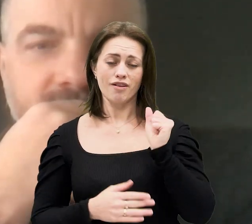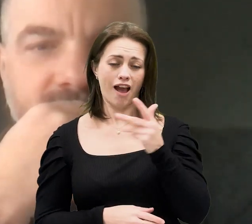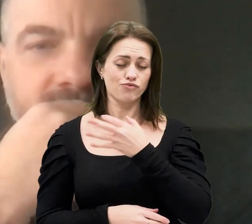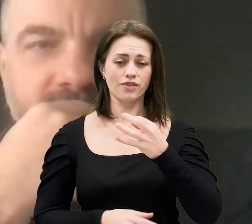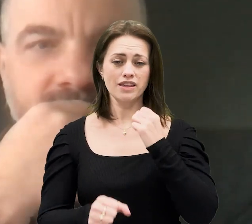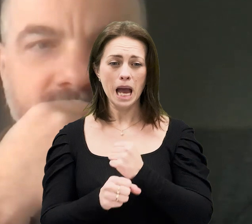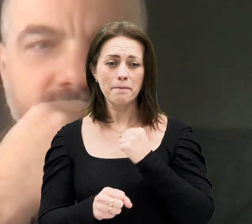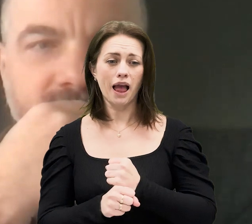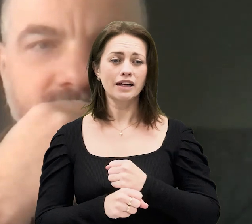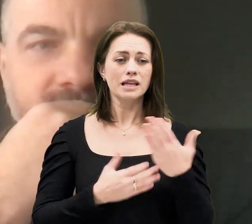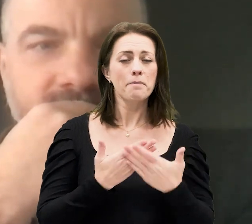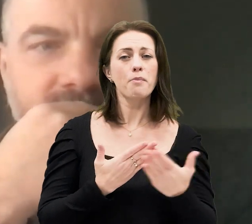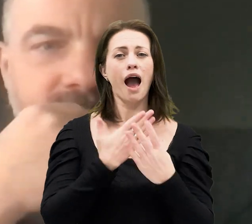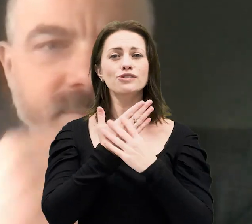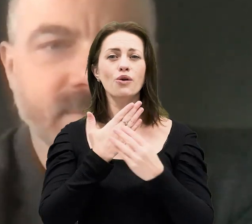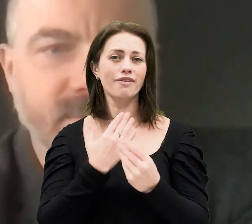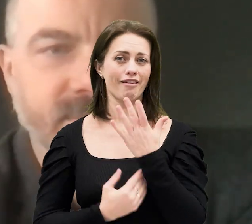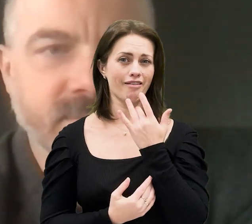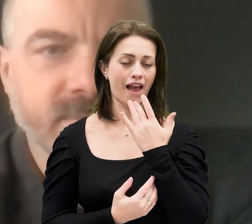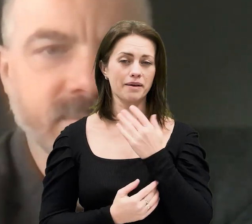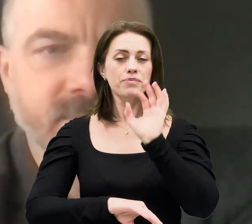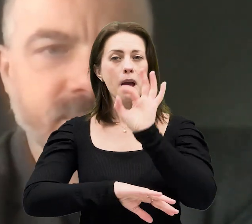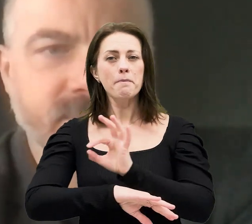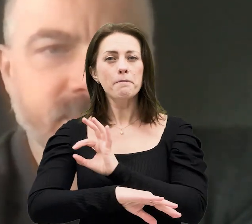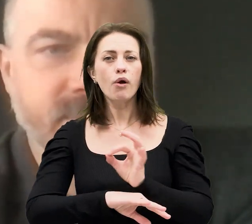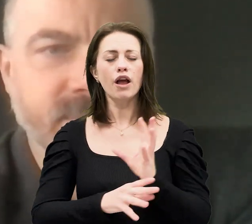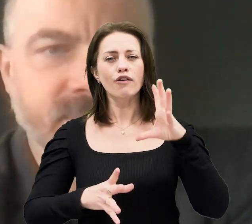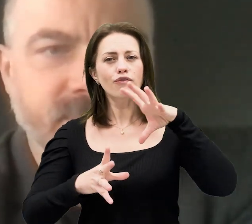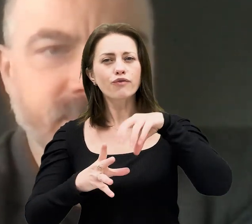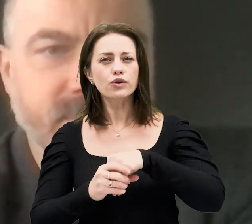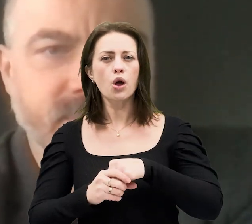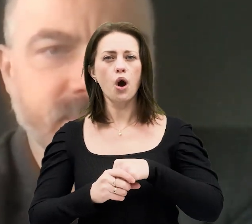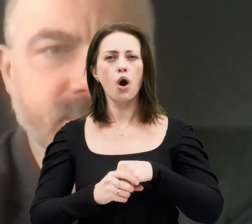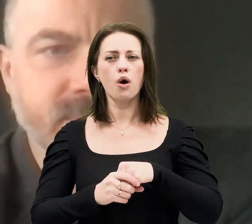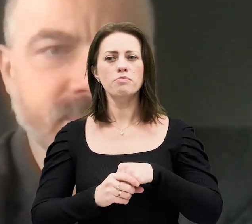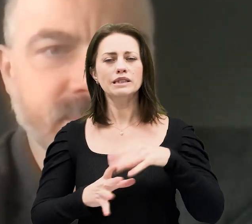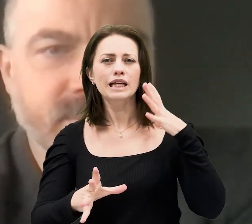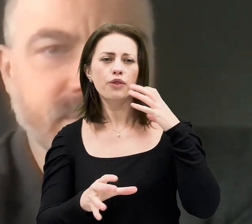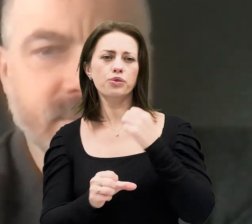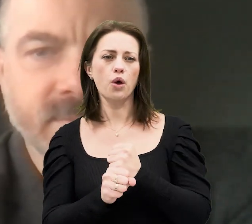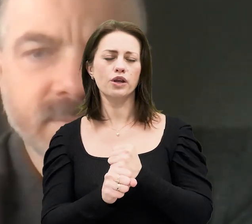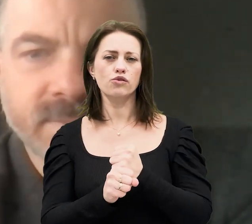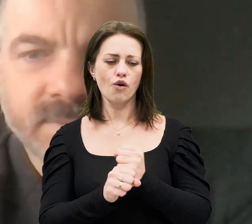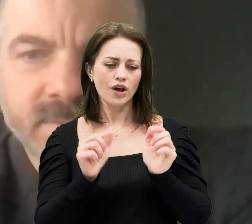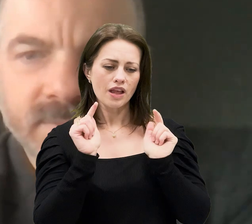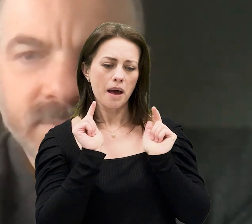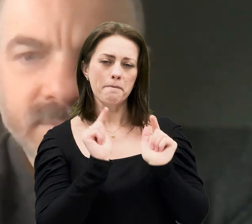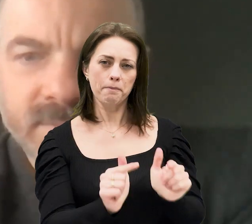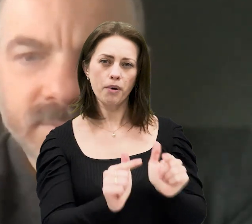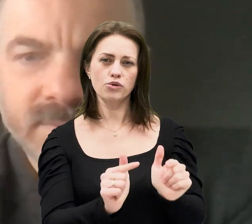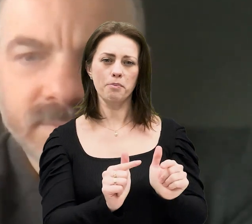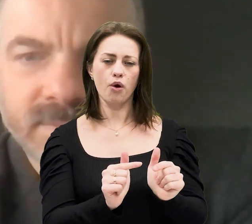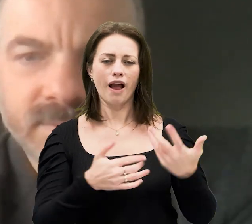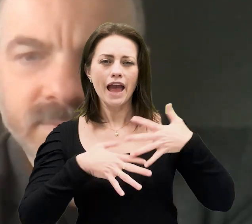our daily work. Throughout this project, we have remained steadfast in